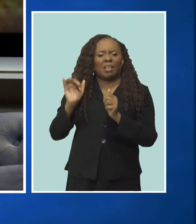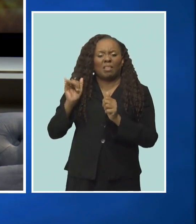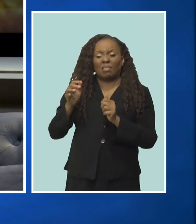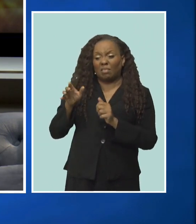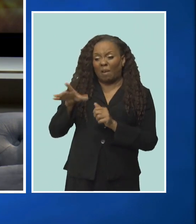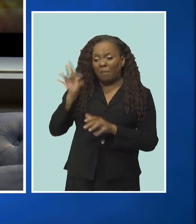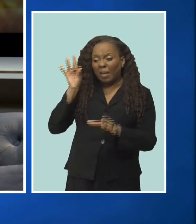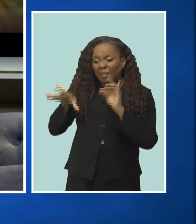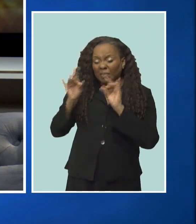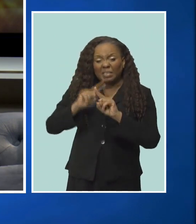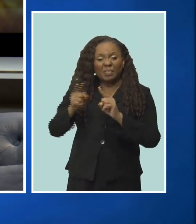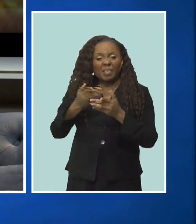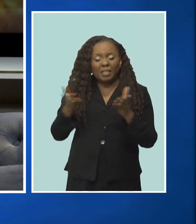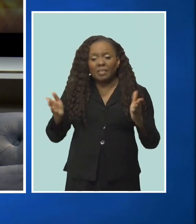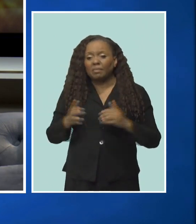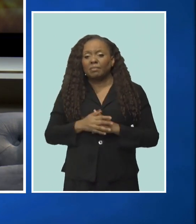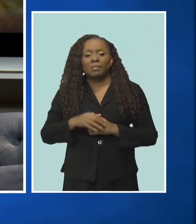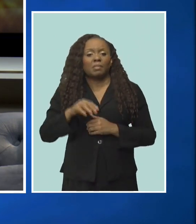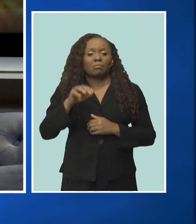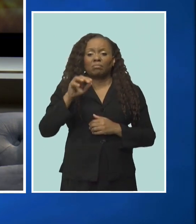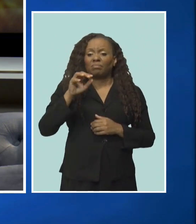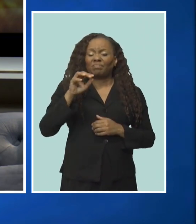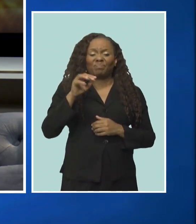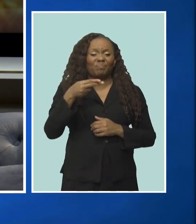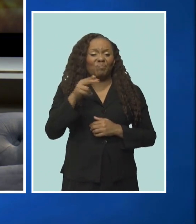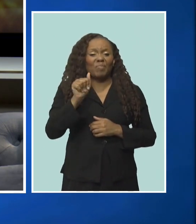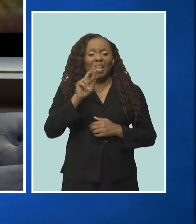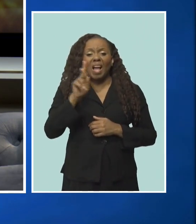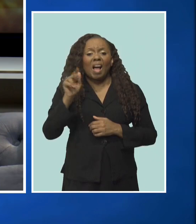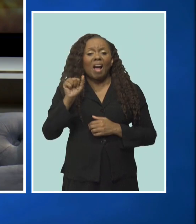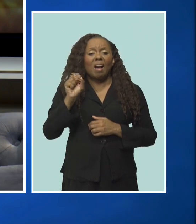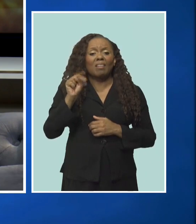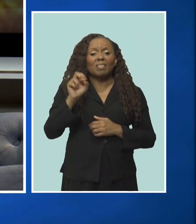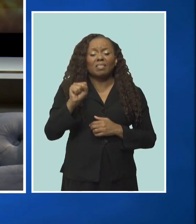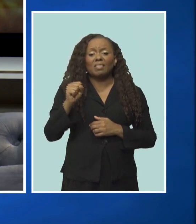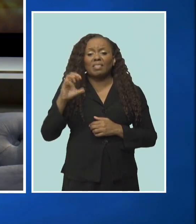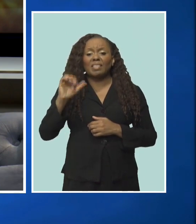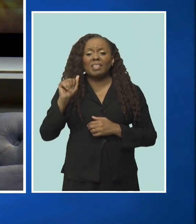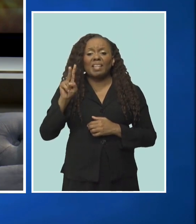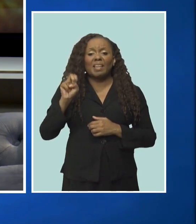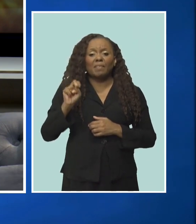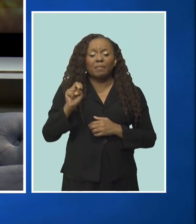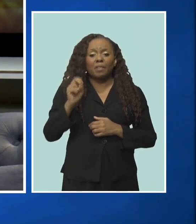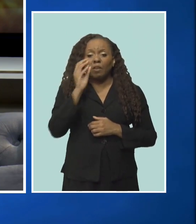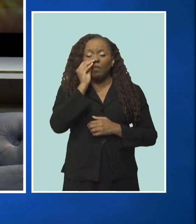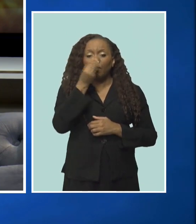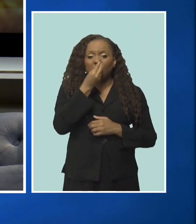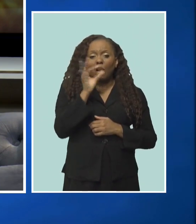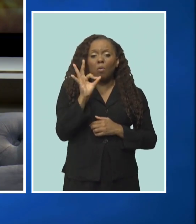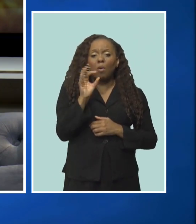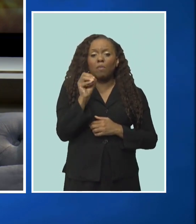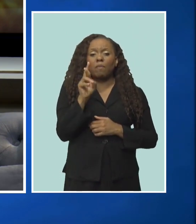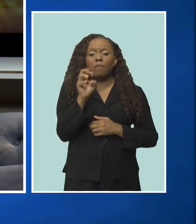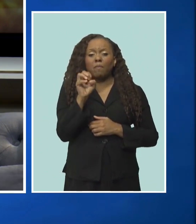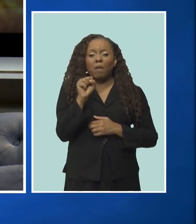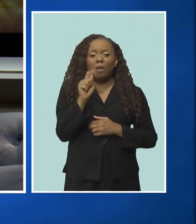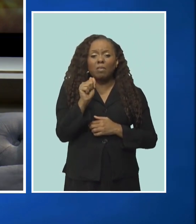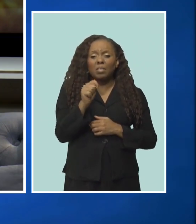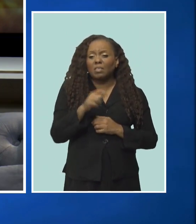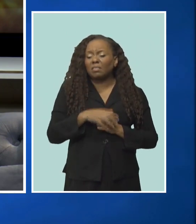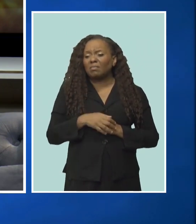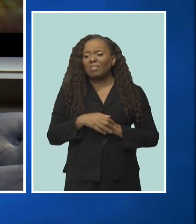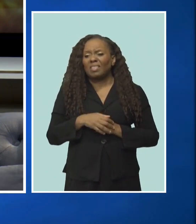West Mahal Gully, Harson's Cave, True Chaka. We also have Flora Forest as well, who'll be partnering with us to offer